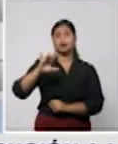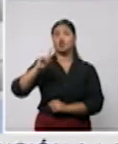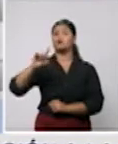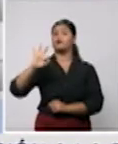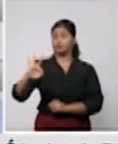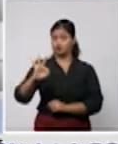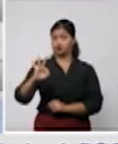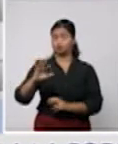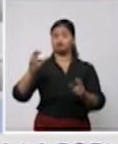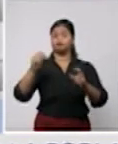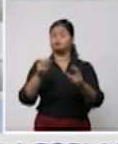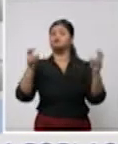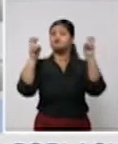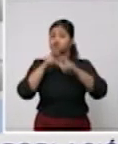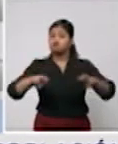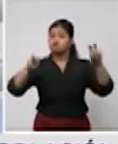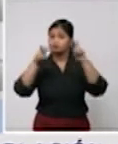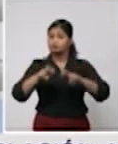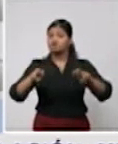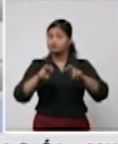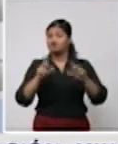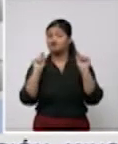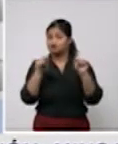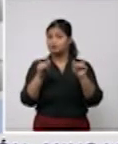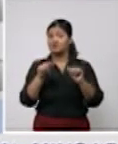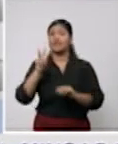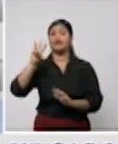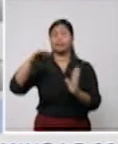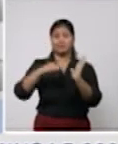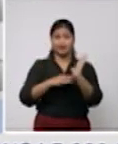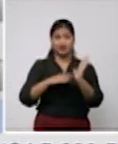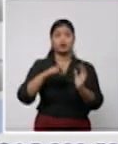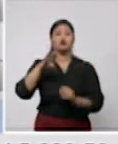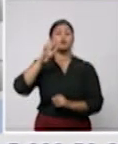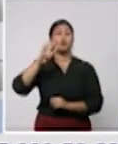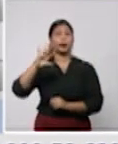country since the pandemic began to